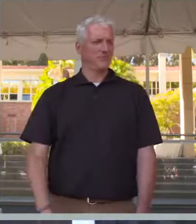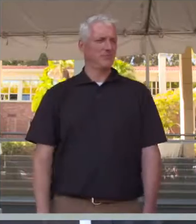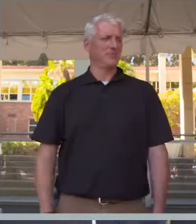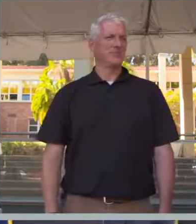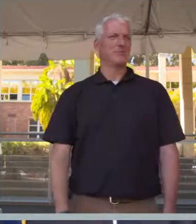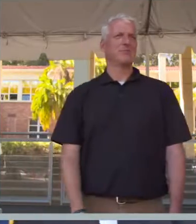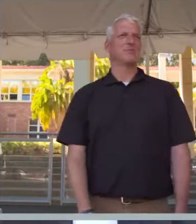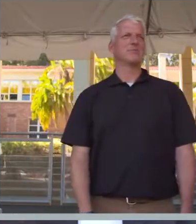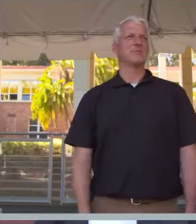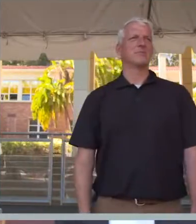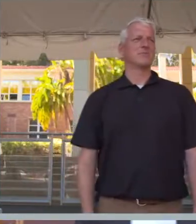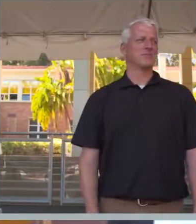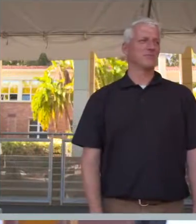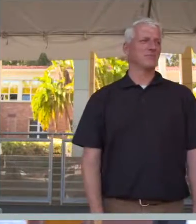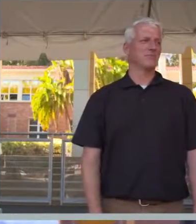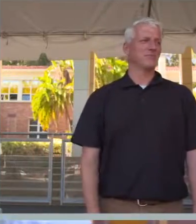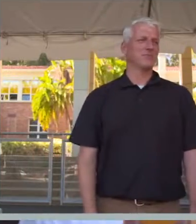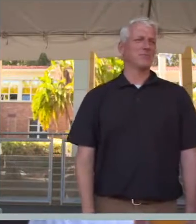Jiaowei Liu.